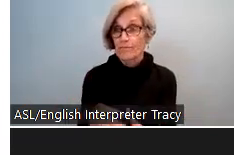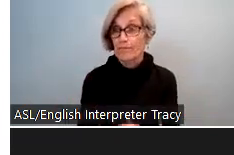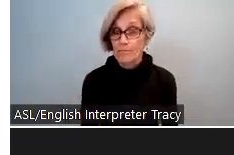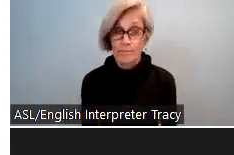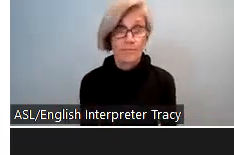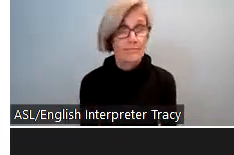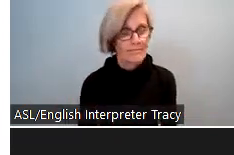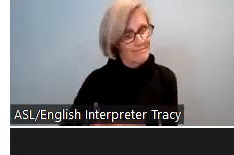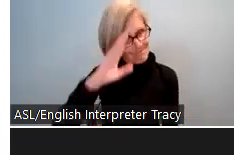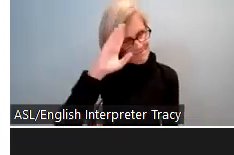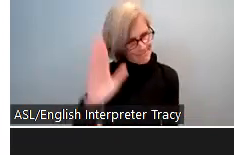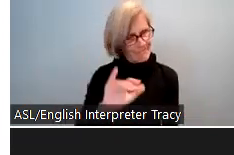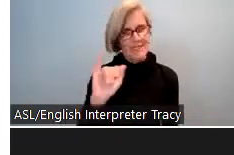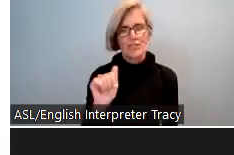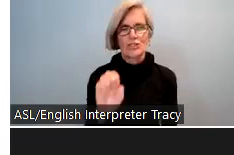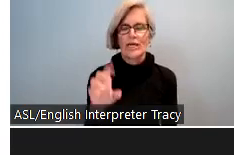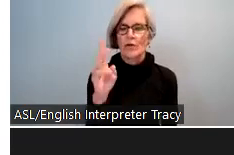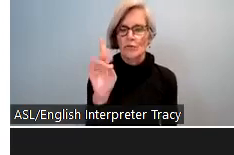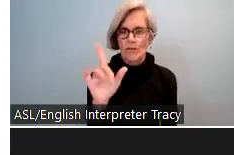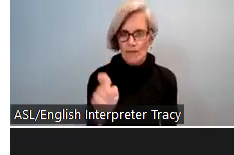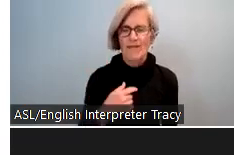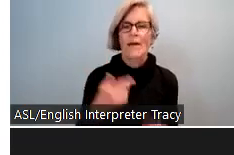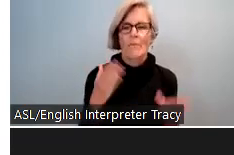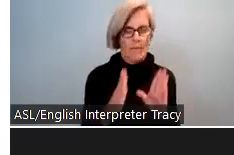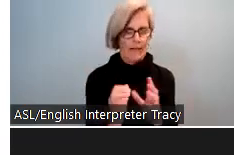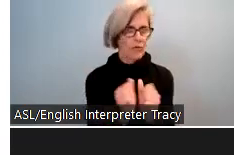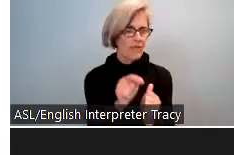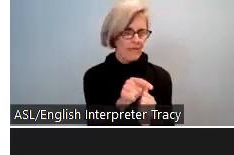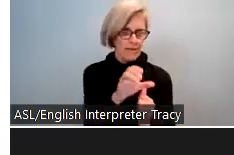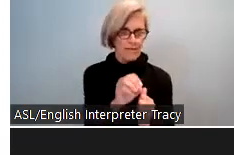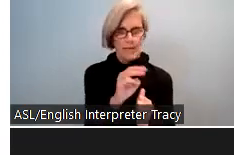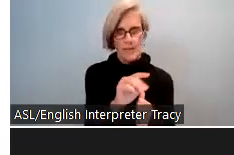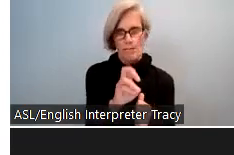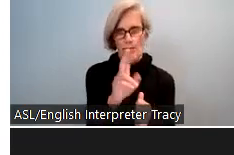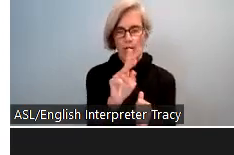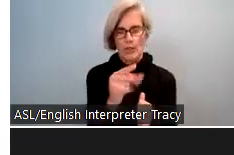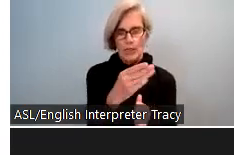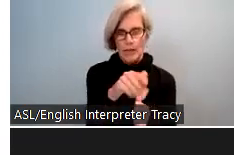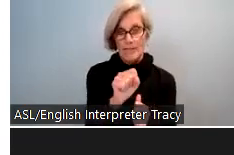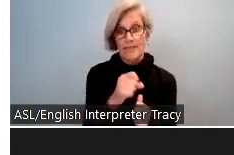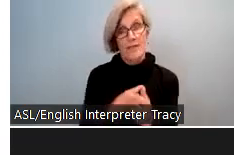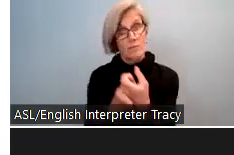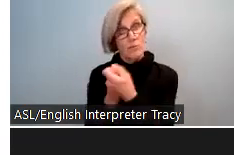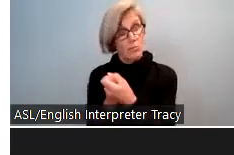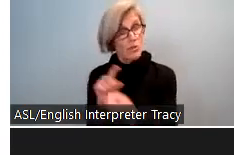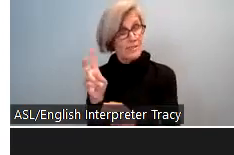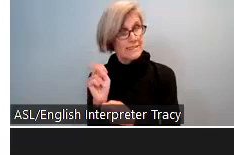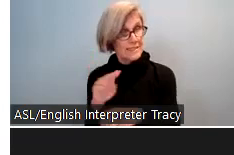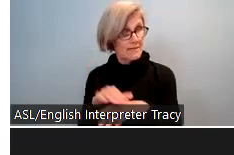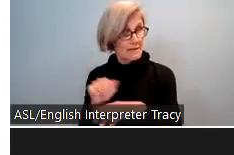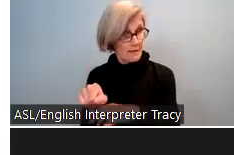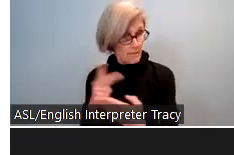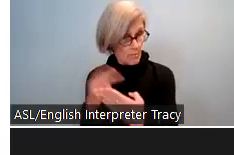Hi, my name is Jay Riddle. I'm a planner with Mark Thomas, and I'm supporting Stephen Patchen on this project. We're